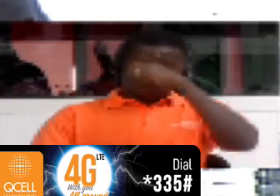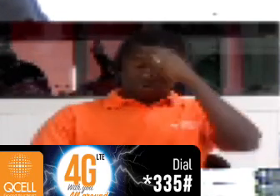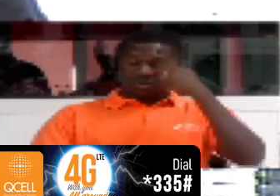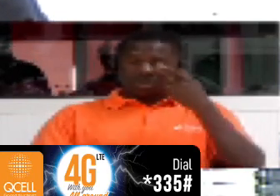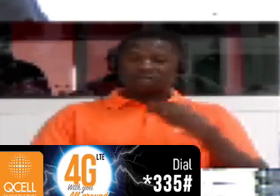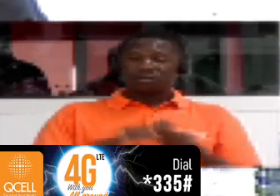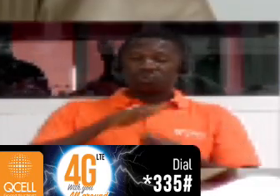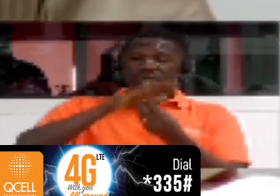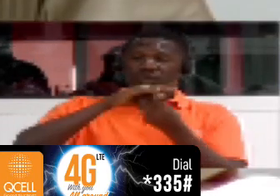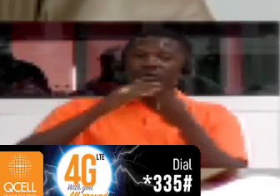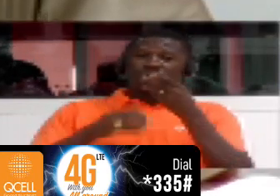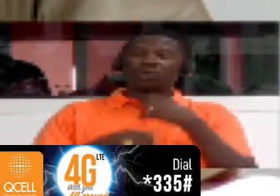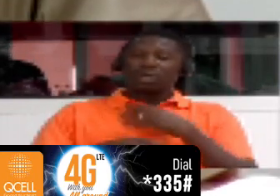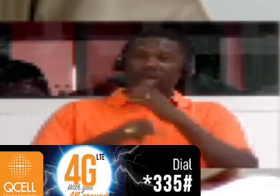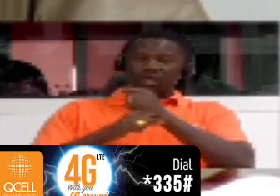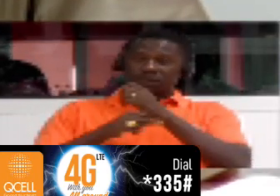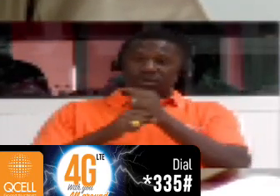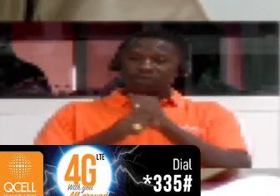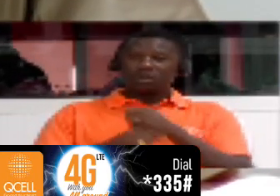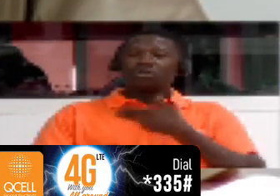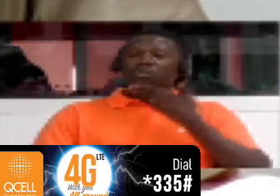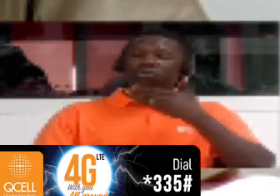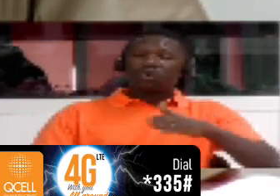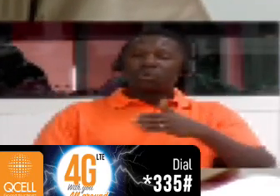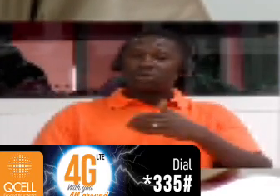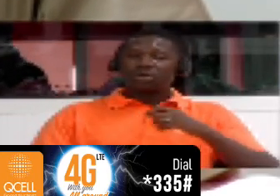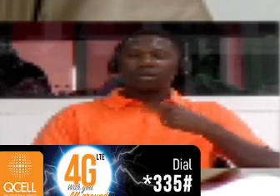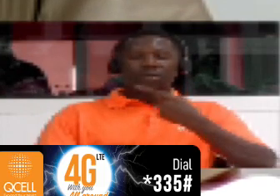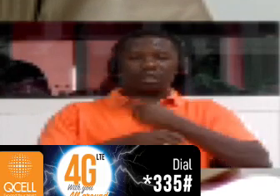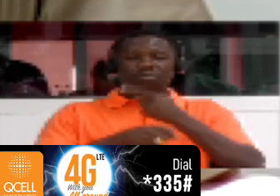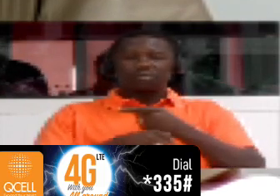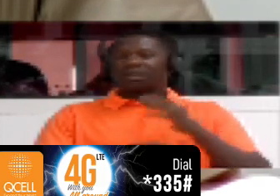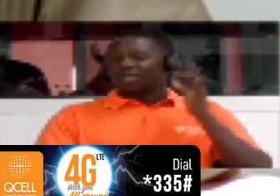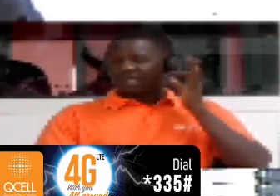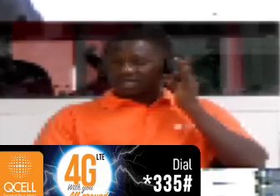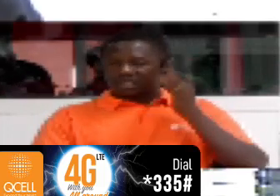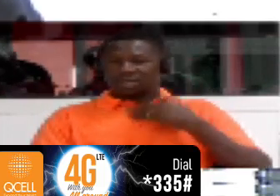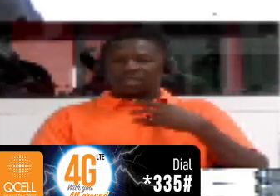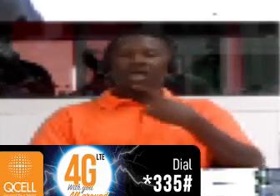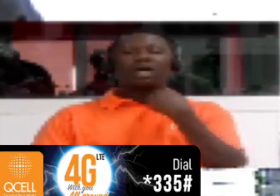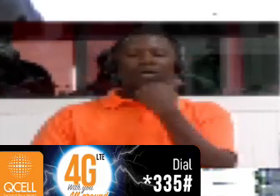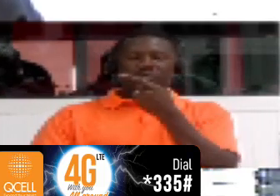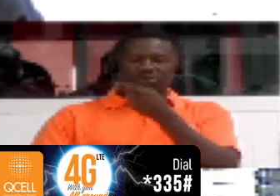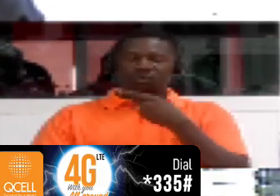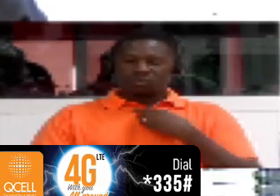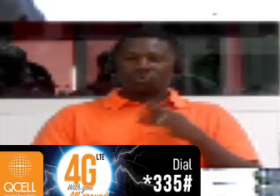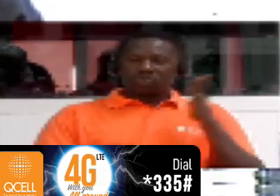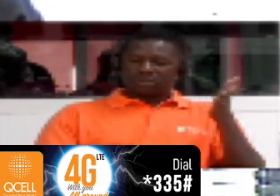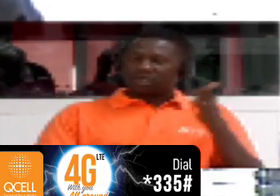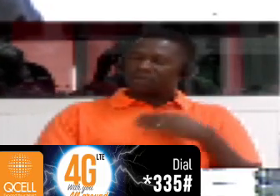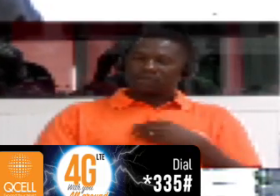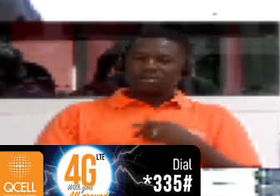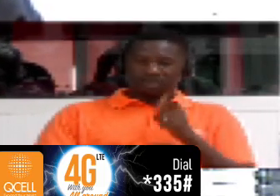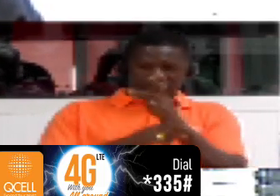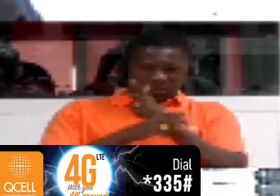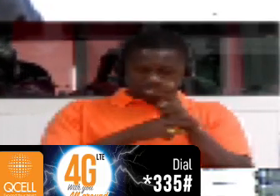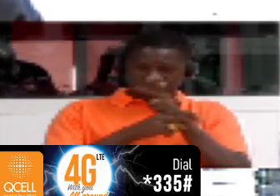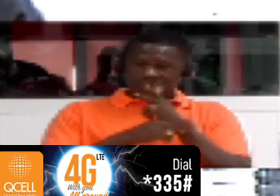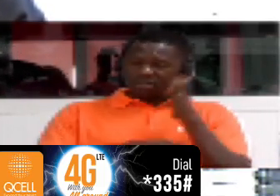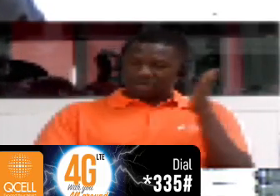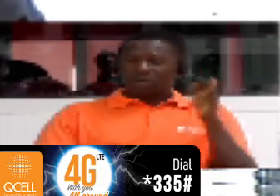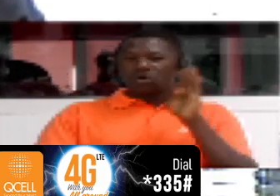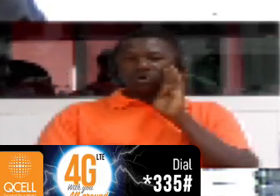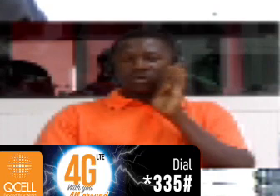were some sponsors who were helping young Gambian girls, so they asked me to go there and provide security for